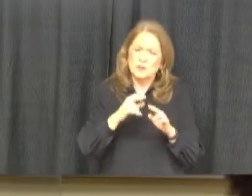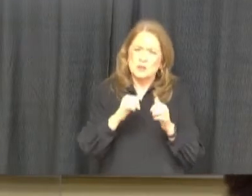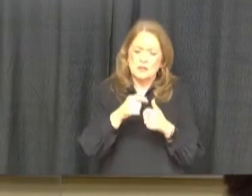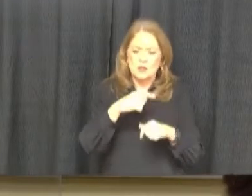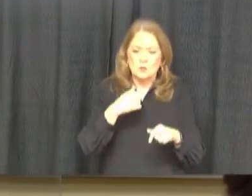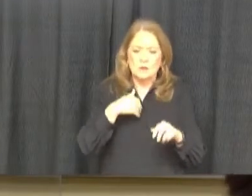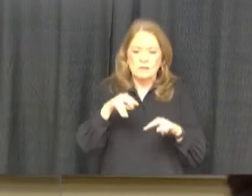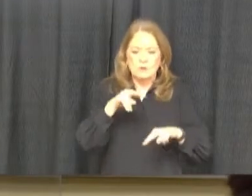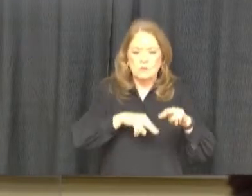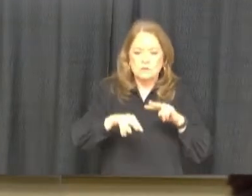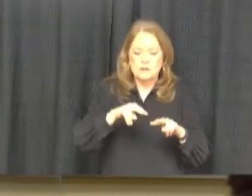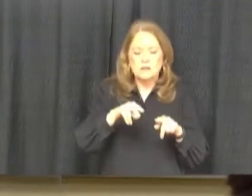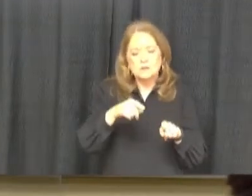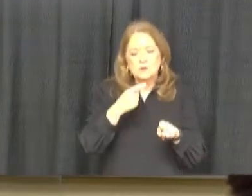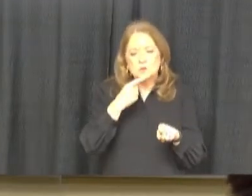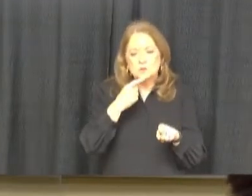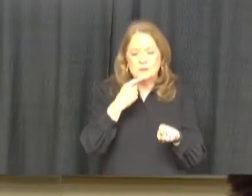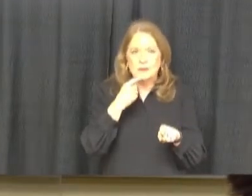me, how do you say